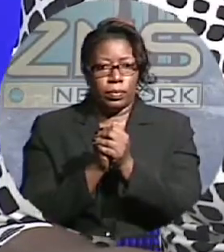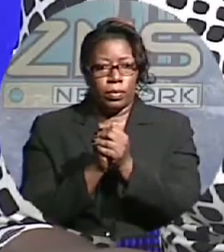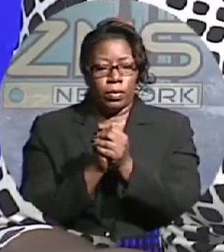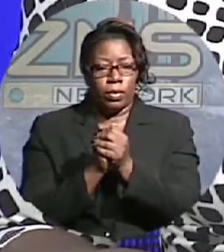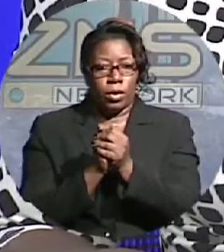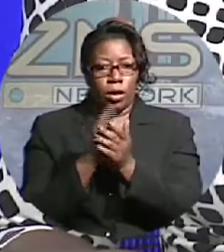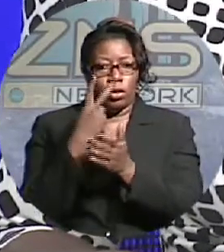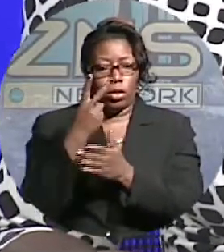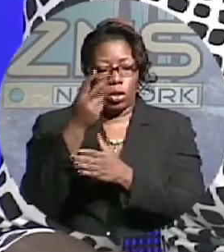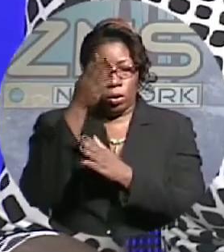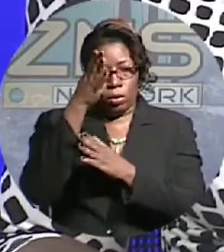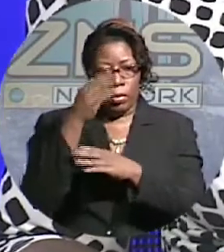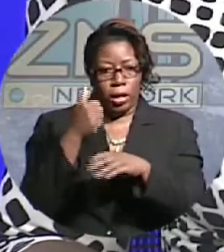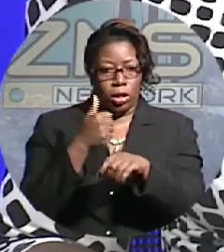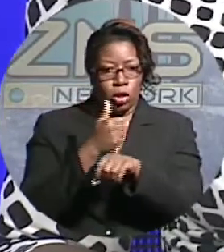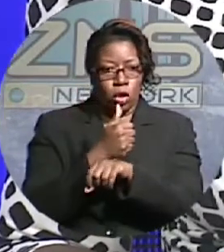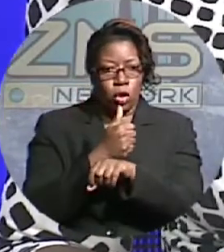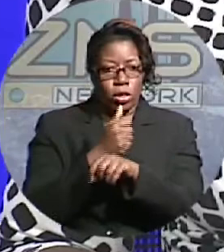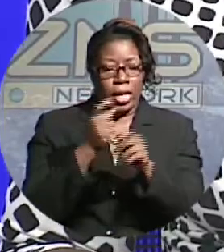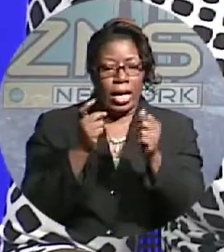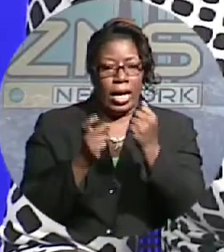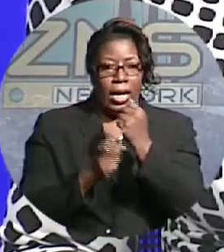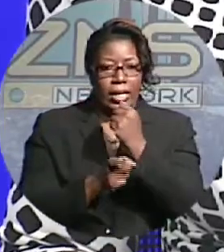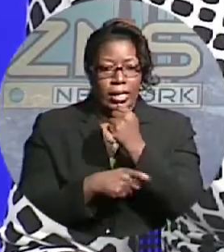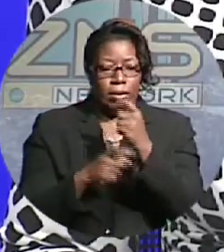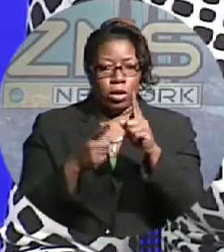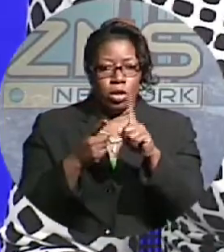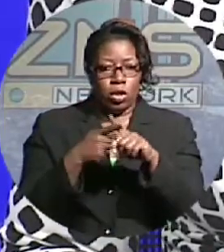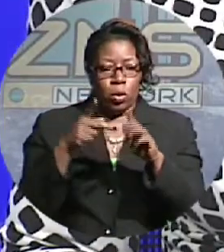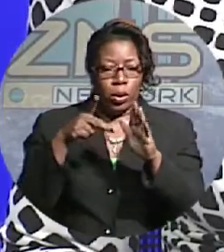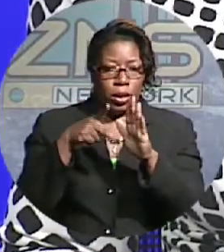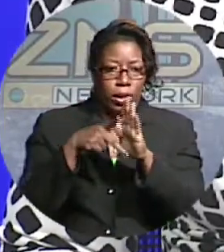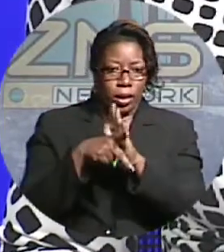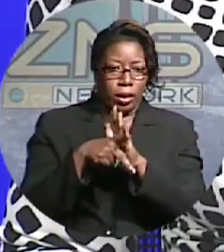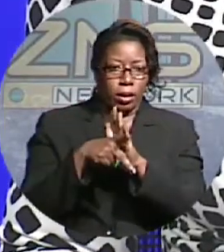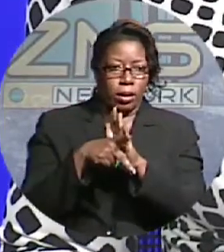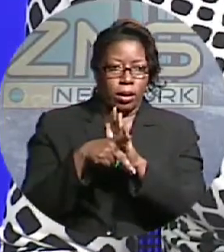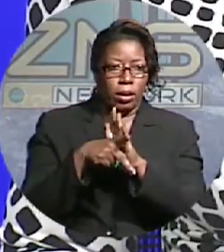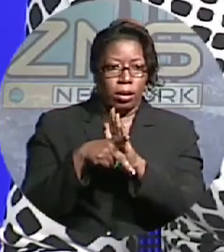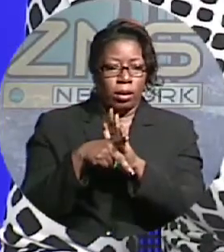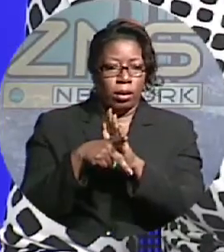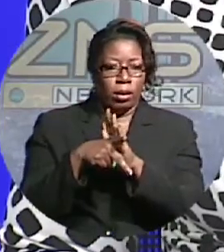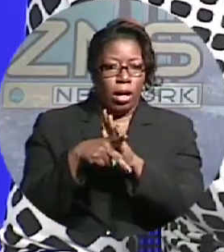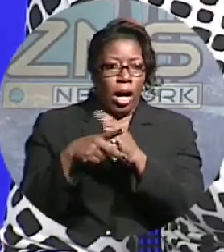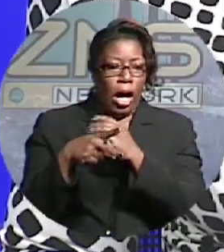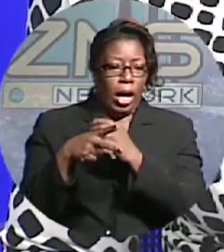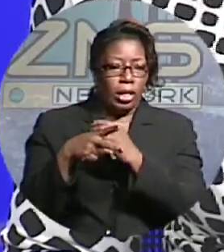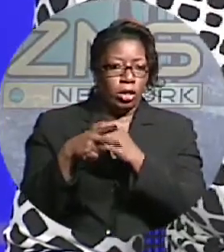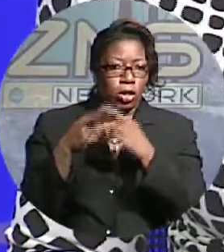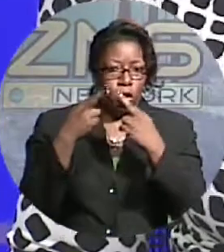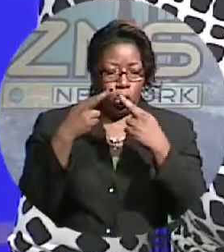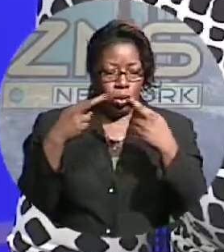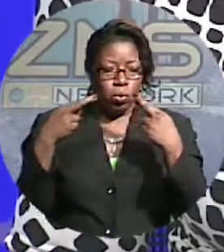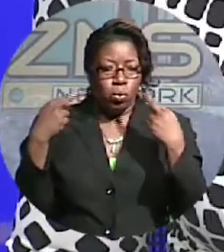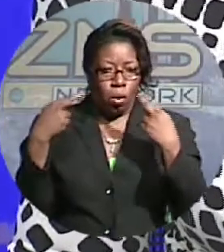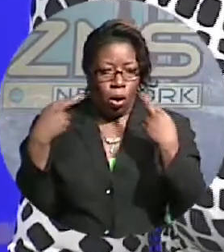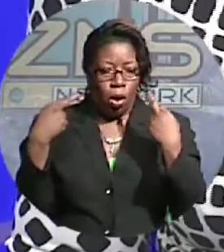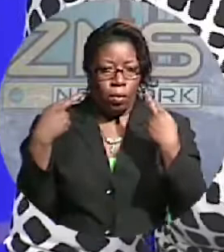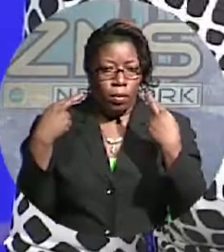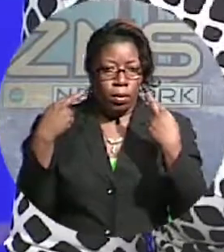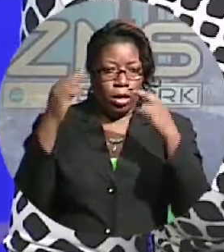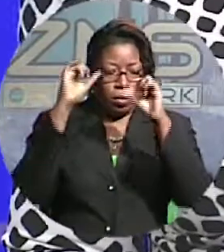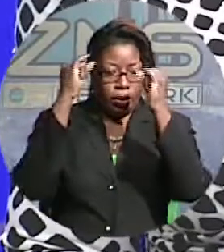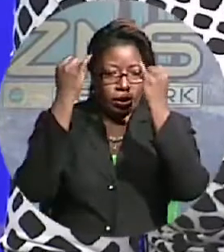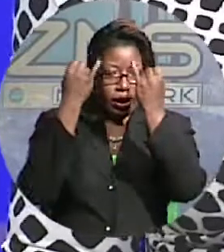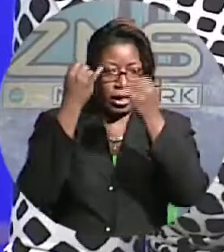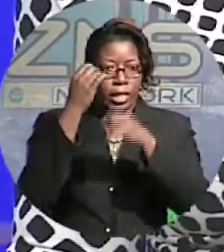The two men accused of attempting to kill and rob Superintendent Clayton Fernander were in court today for the start of their trial, but the matter was